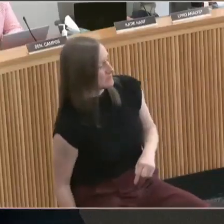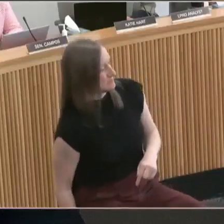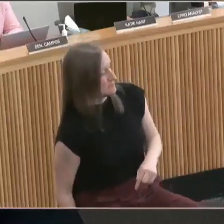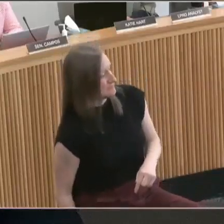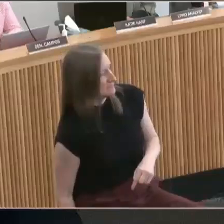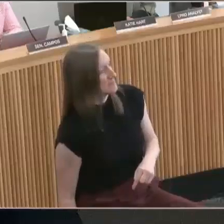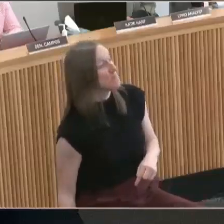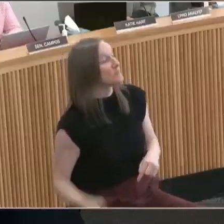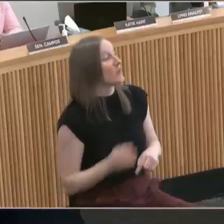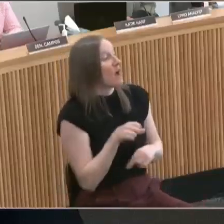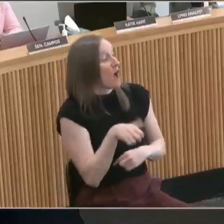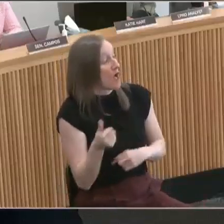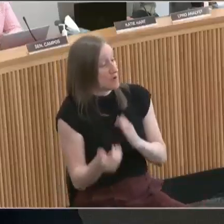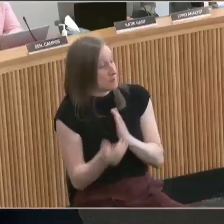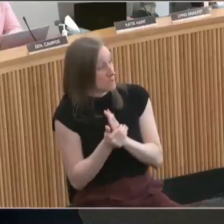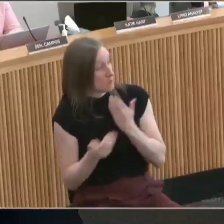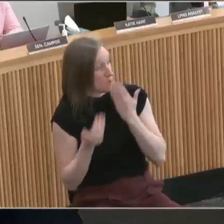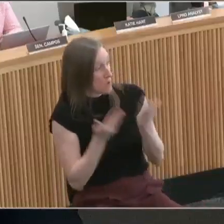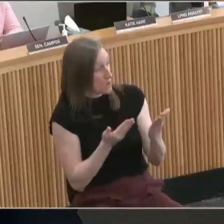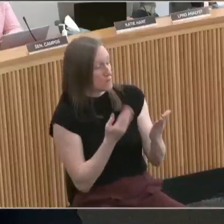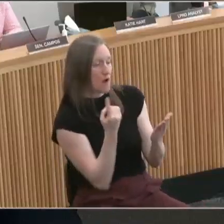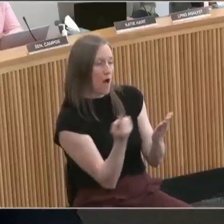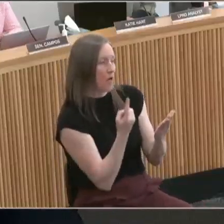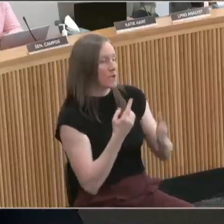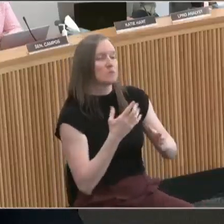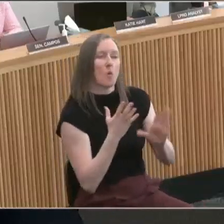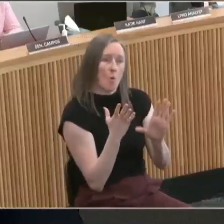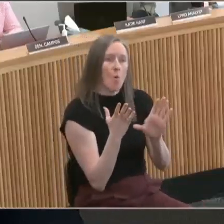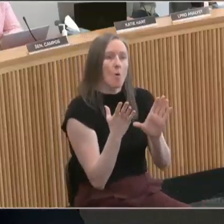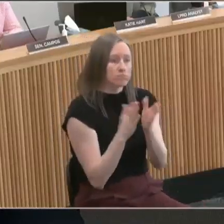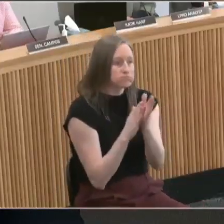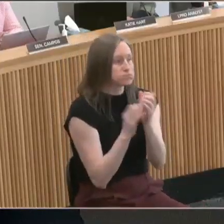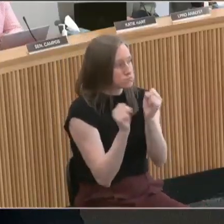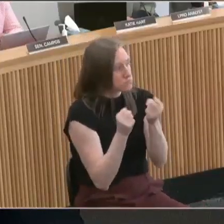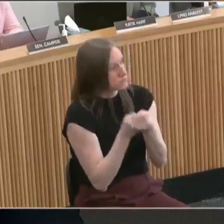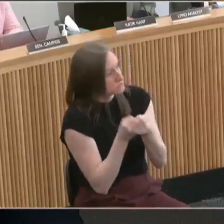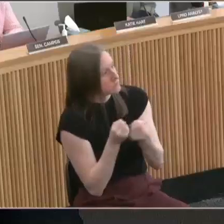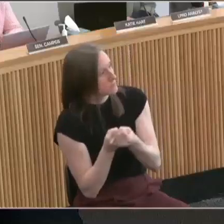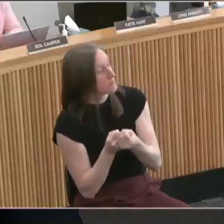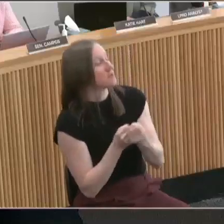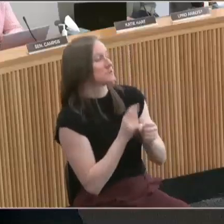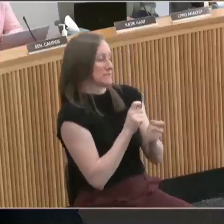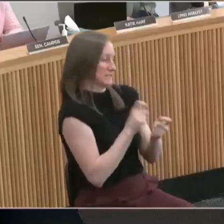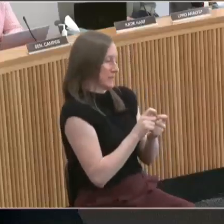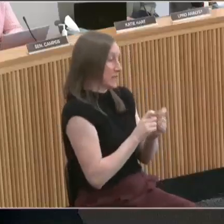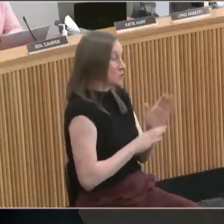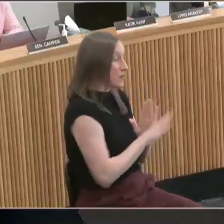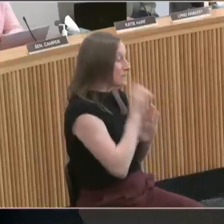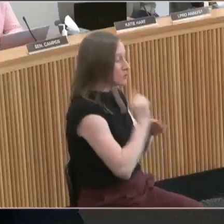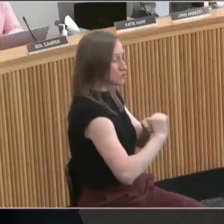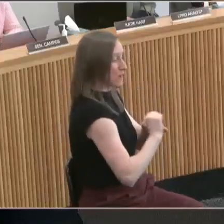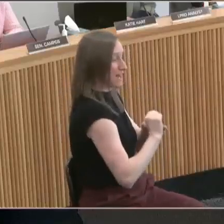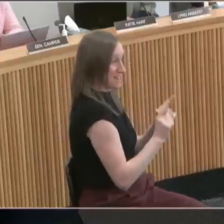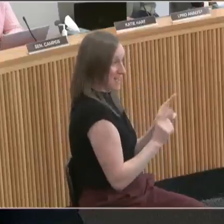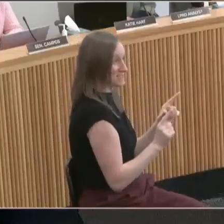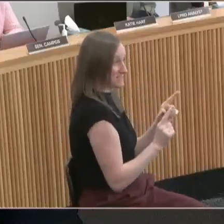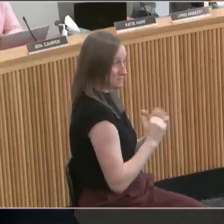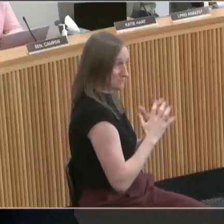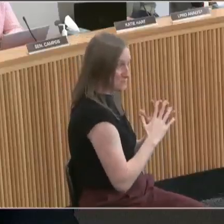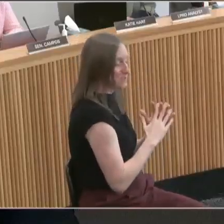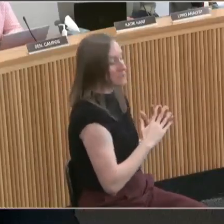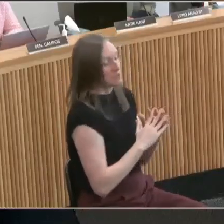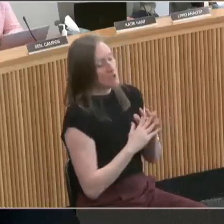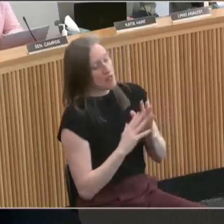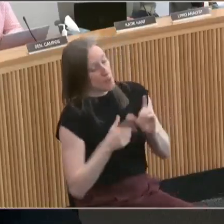amendments proposed by this bill are always met with enthusiasm, especially the creation of the training license, the removal of the renewal limit on the